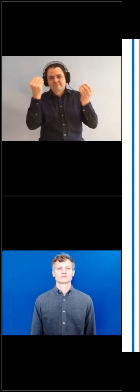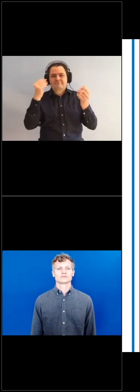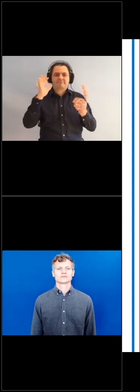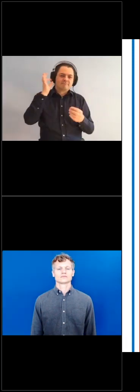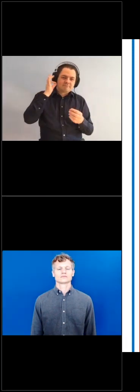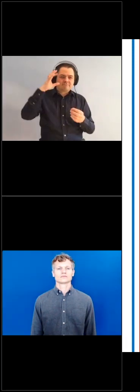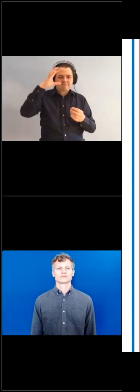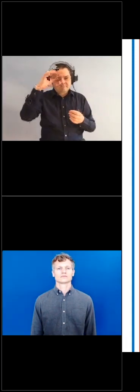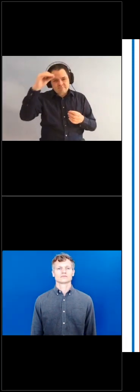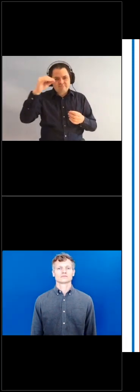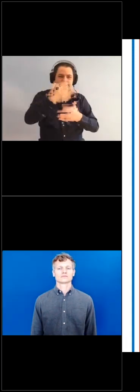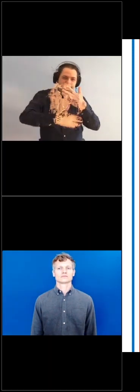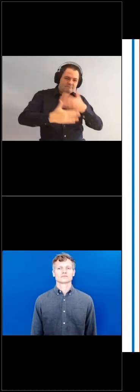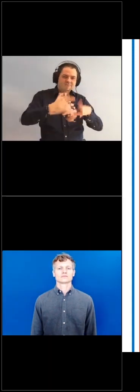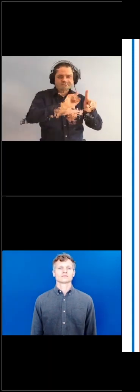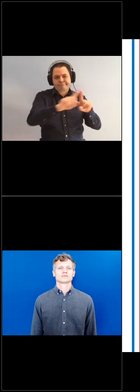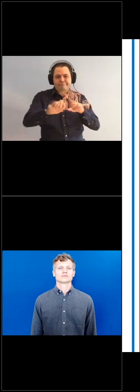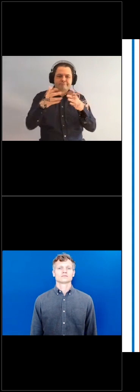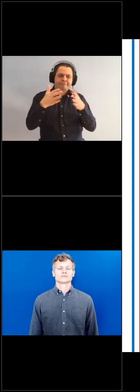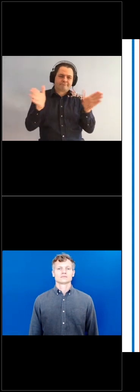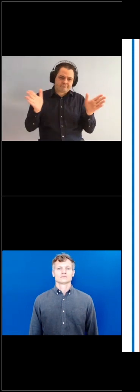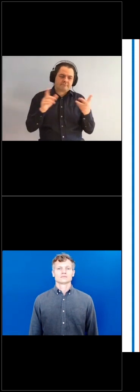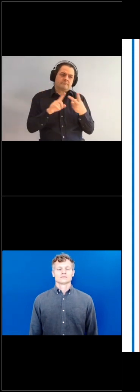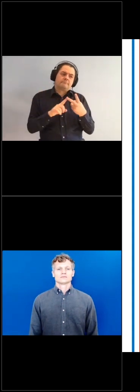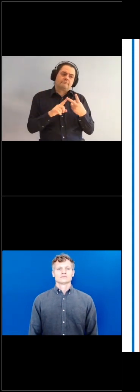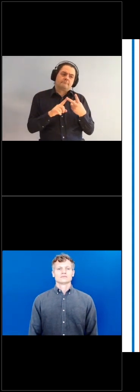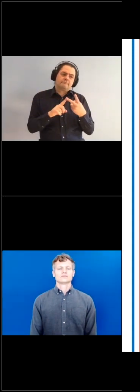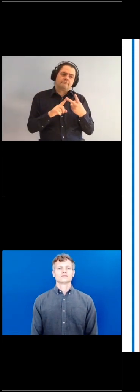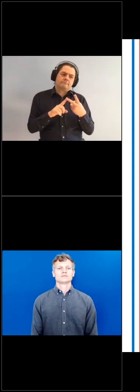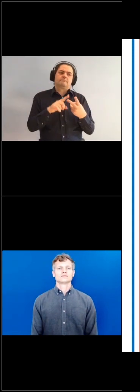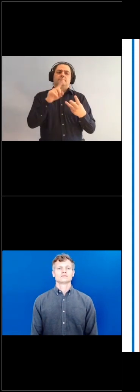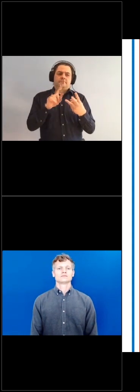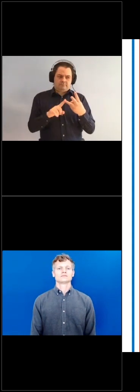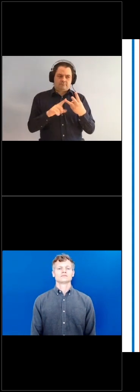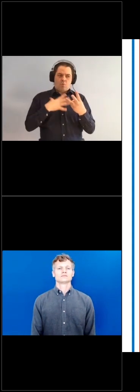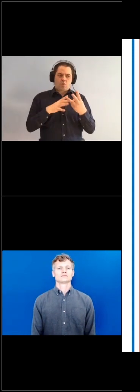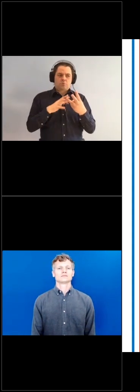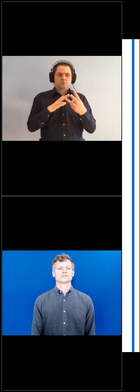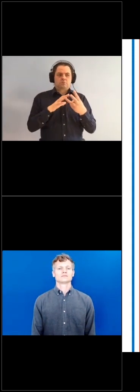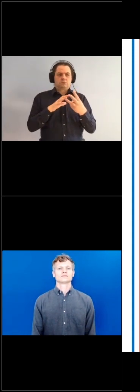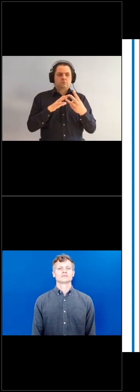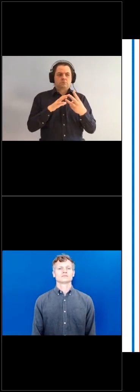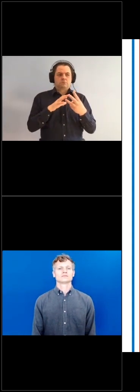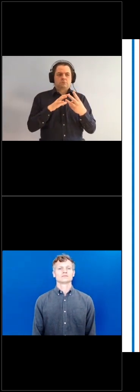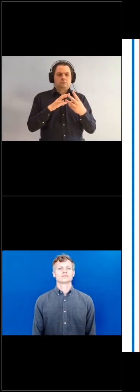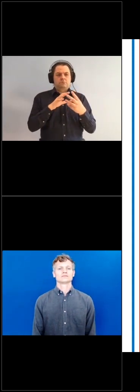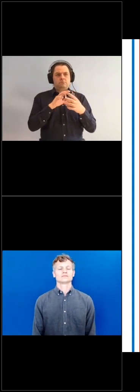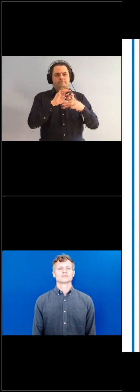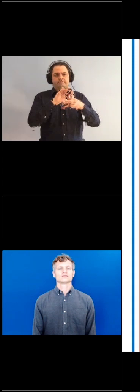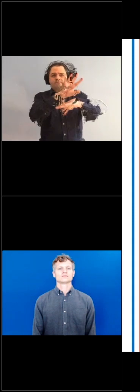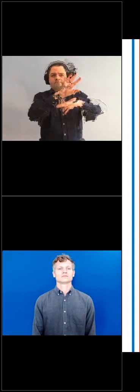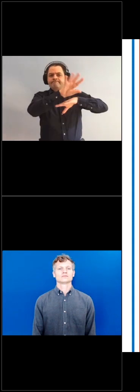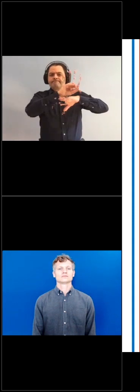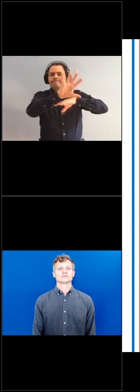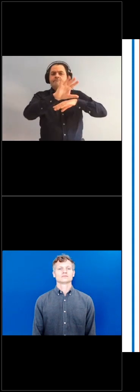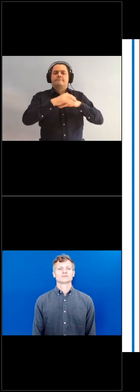response plans. Another thing is to advocate. So in any